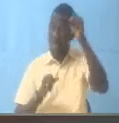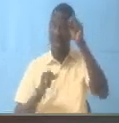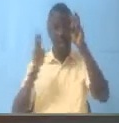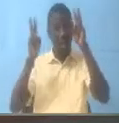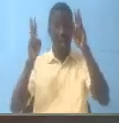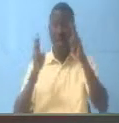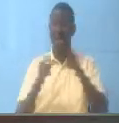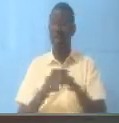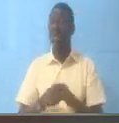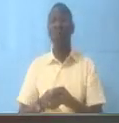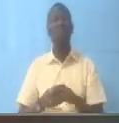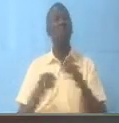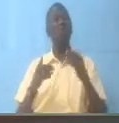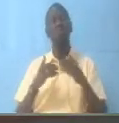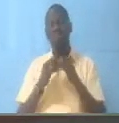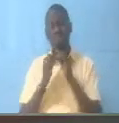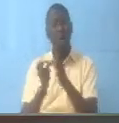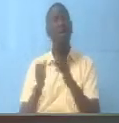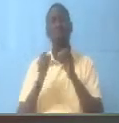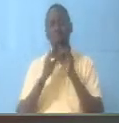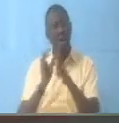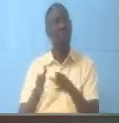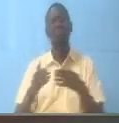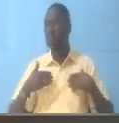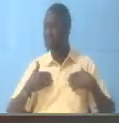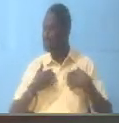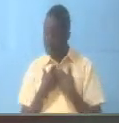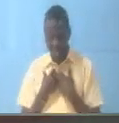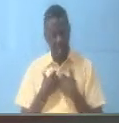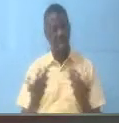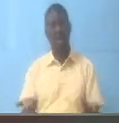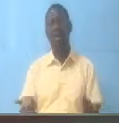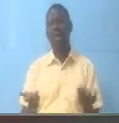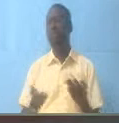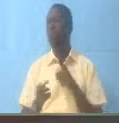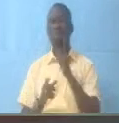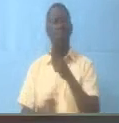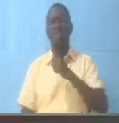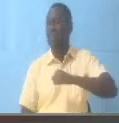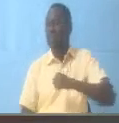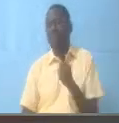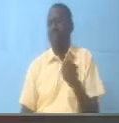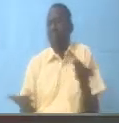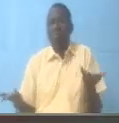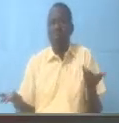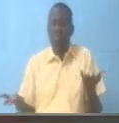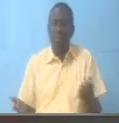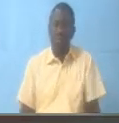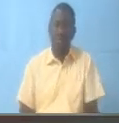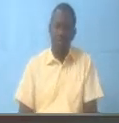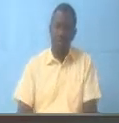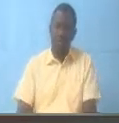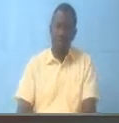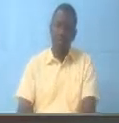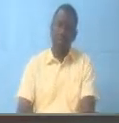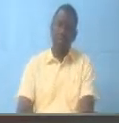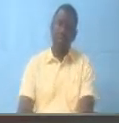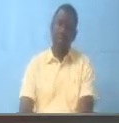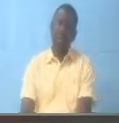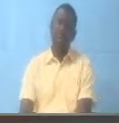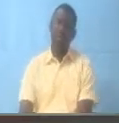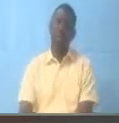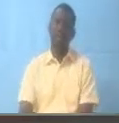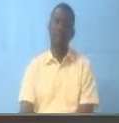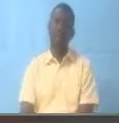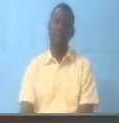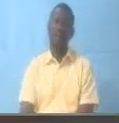same thing all the time. We did it. We said it. Wax naa ko ko bamtuwaat nañ ko waaye nag jaralut ñu ko wax na nag ci léebub angale maanaam fas wu dee nga